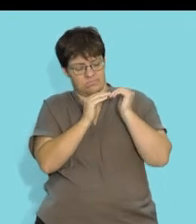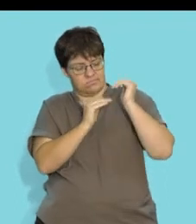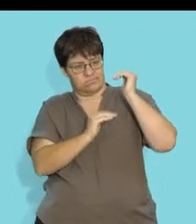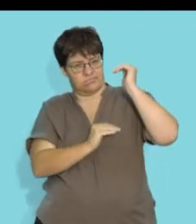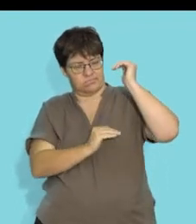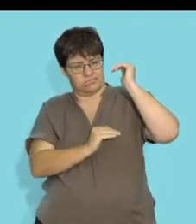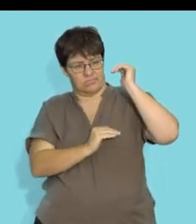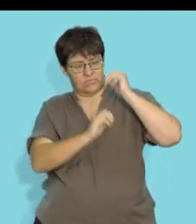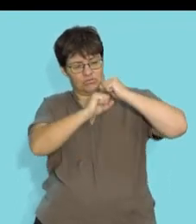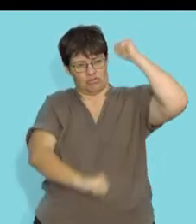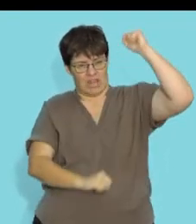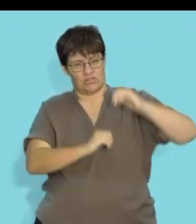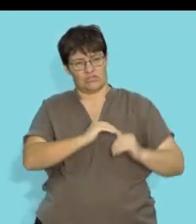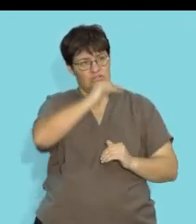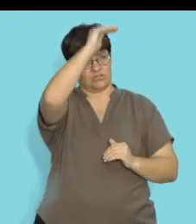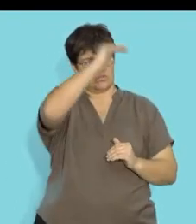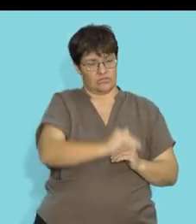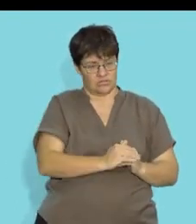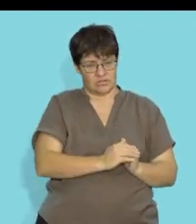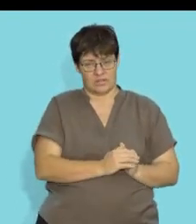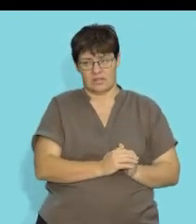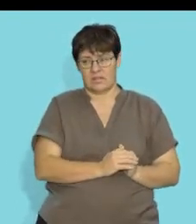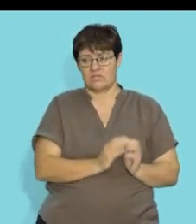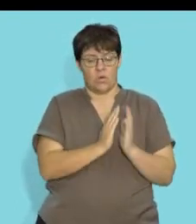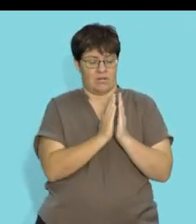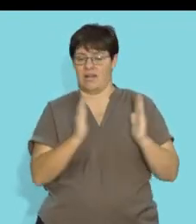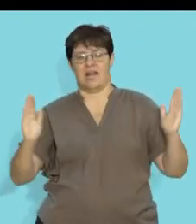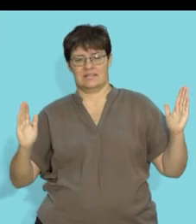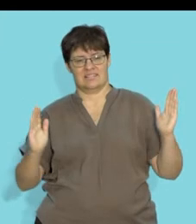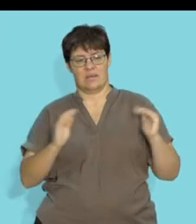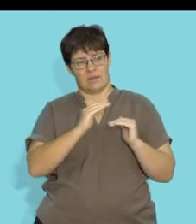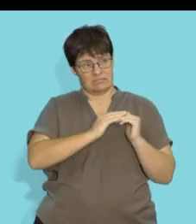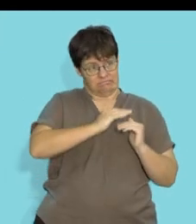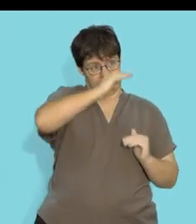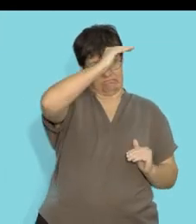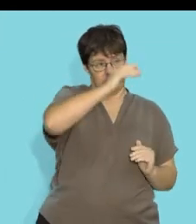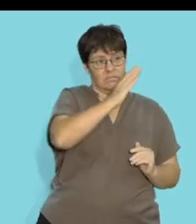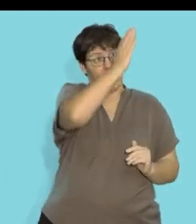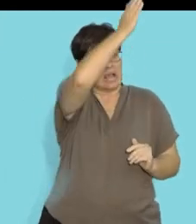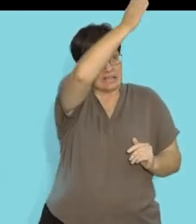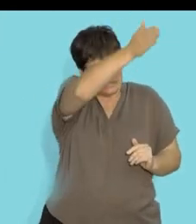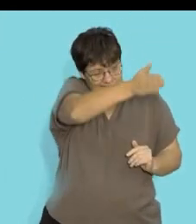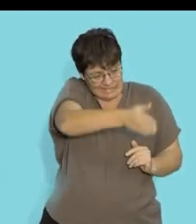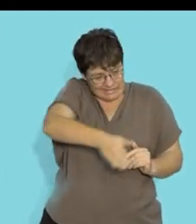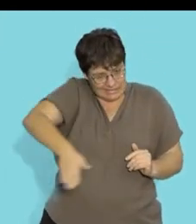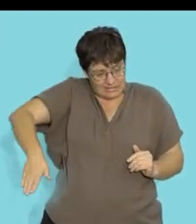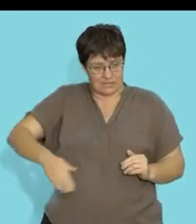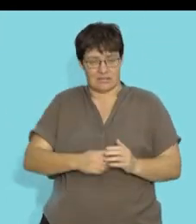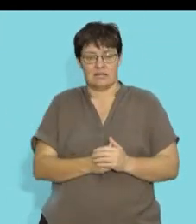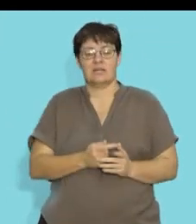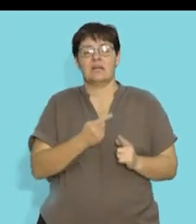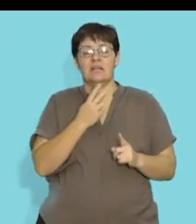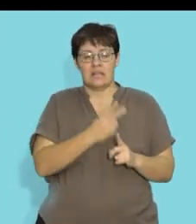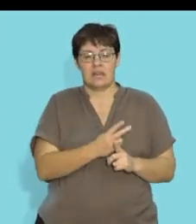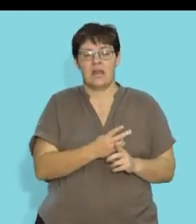bit stretched vertically, right? And not really enlarged in terms of horizontally, no, stretched